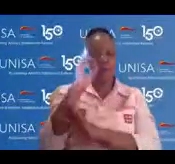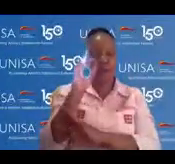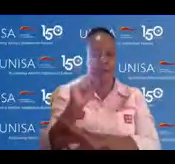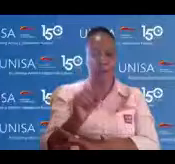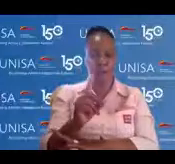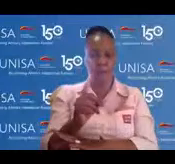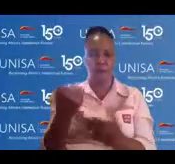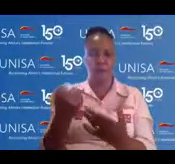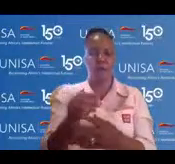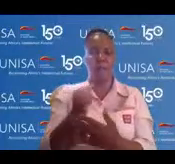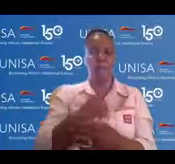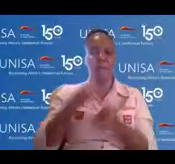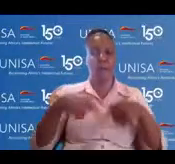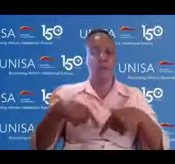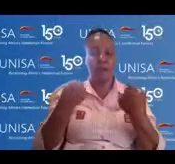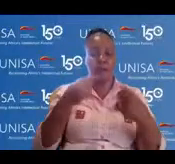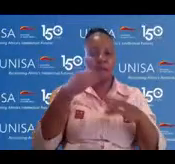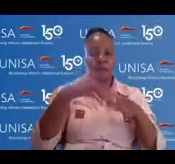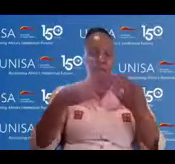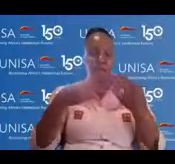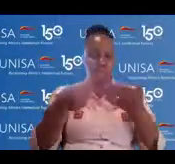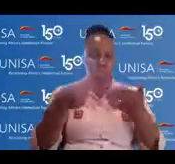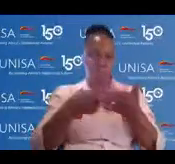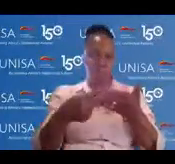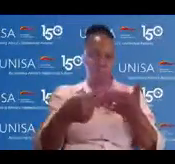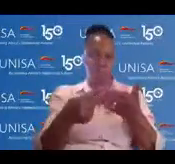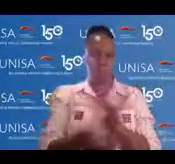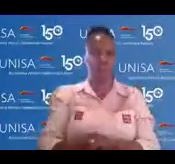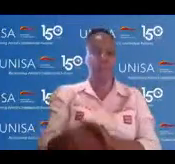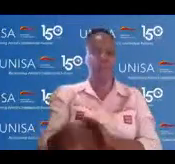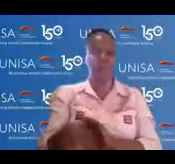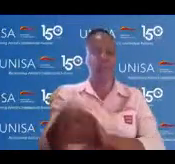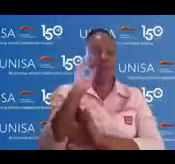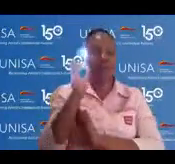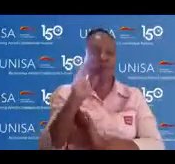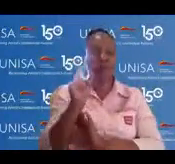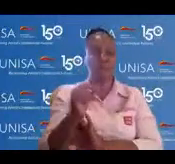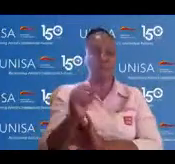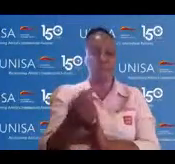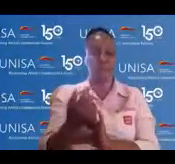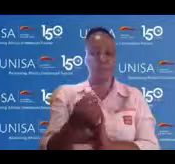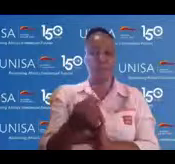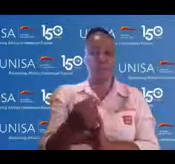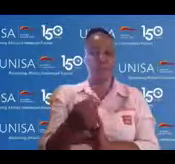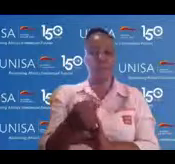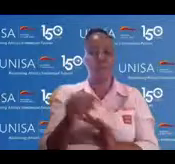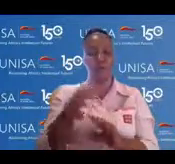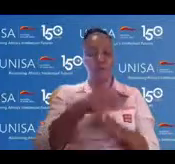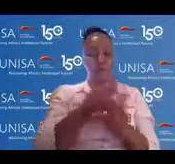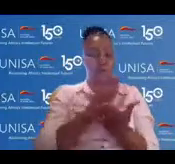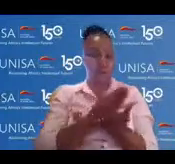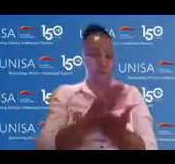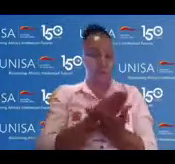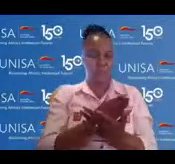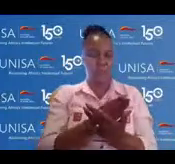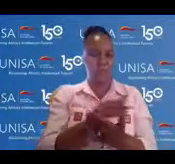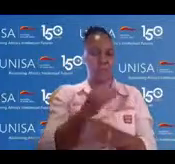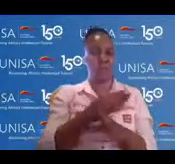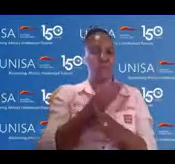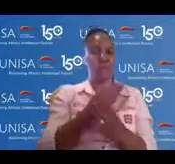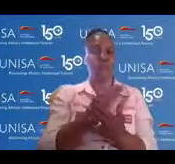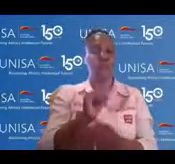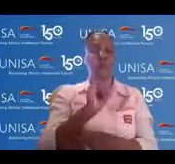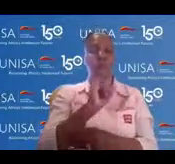MyLife email address. So remember, two-factor authentication can come into play. So make sure that you test this